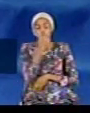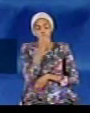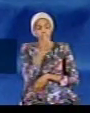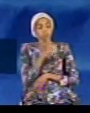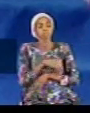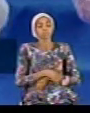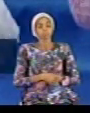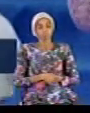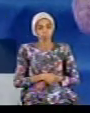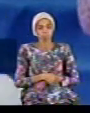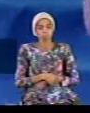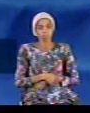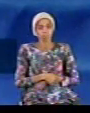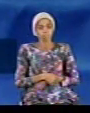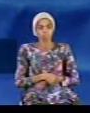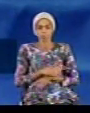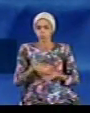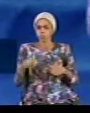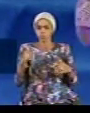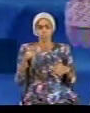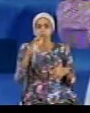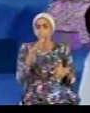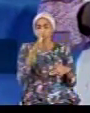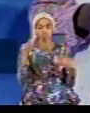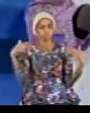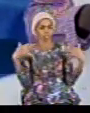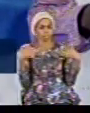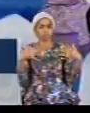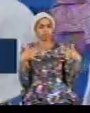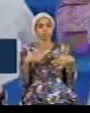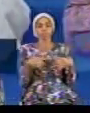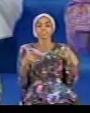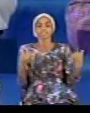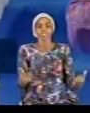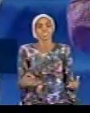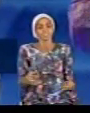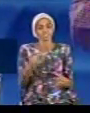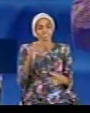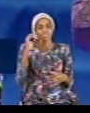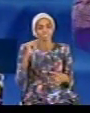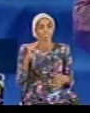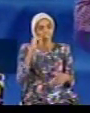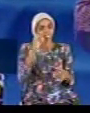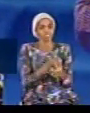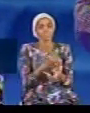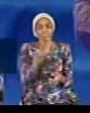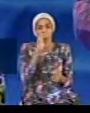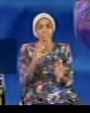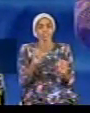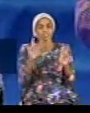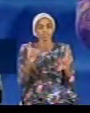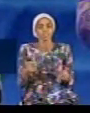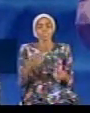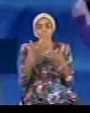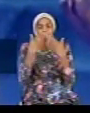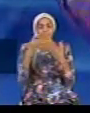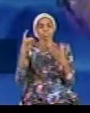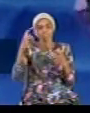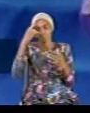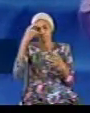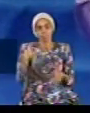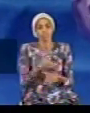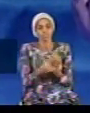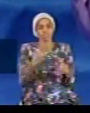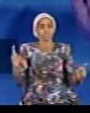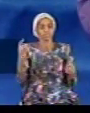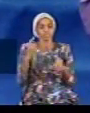moody. I was afraid. But now I thank God. I glorify the name of the Lord for deliver her from the power of